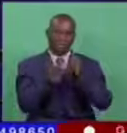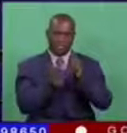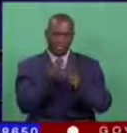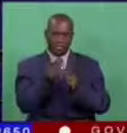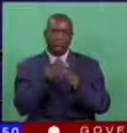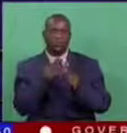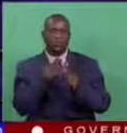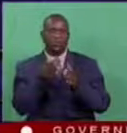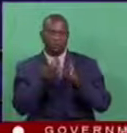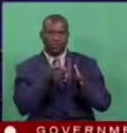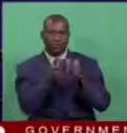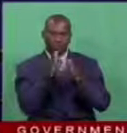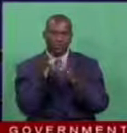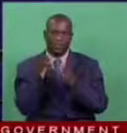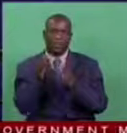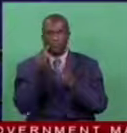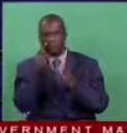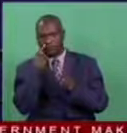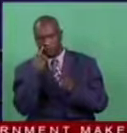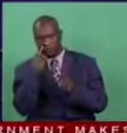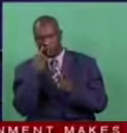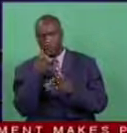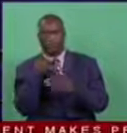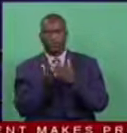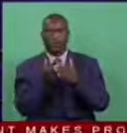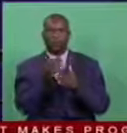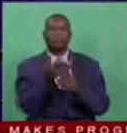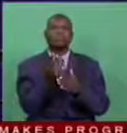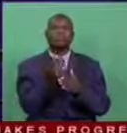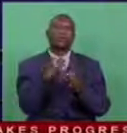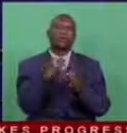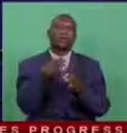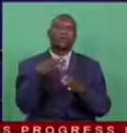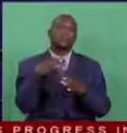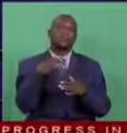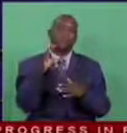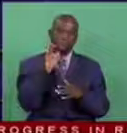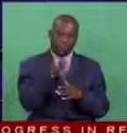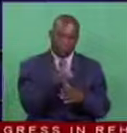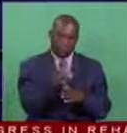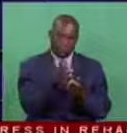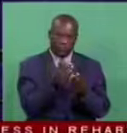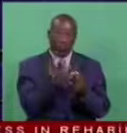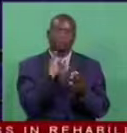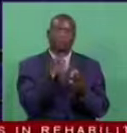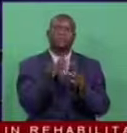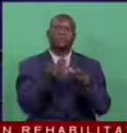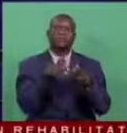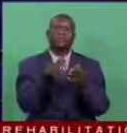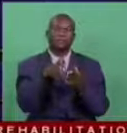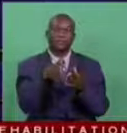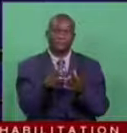ways of saying this is how, as young people, we have a role to play in terms of solutions for peace. Now,